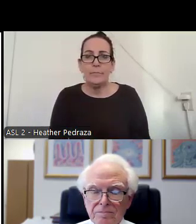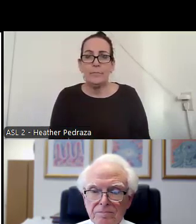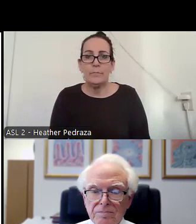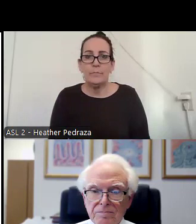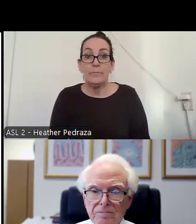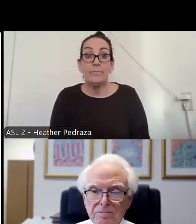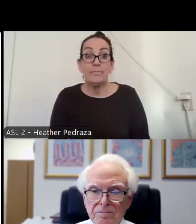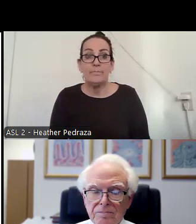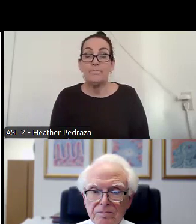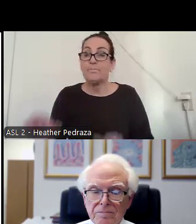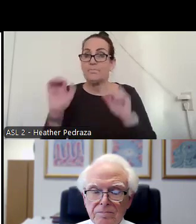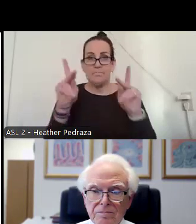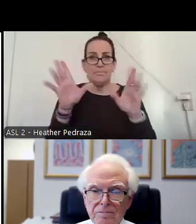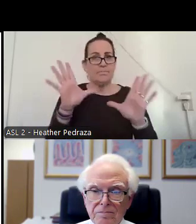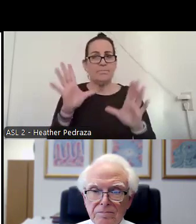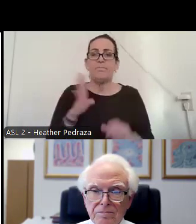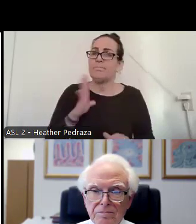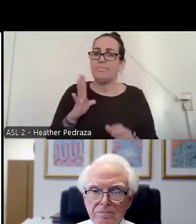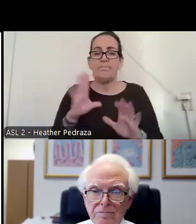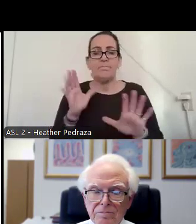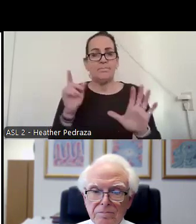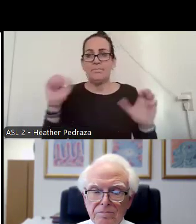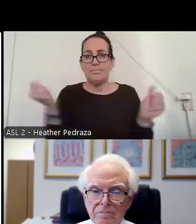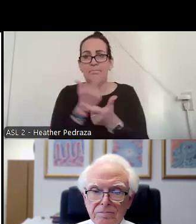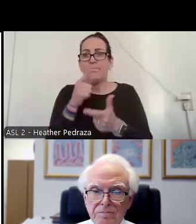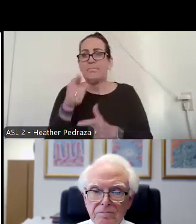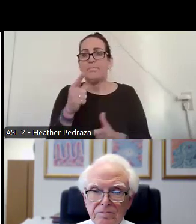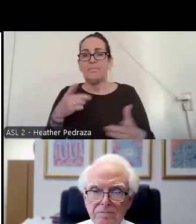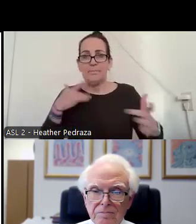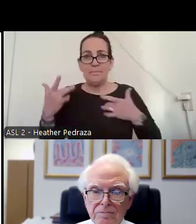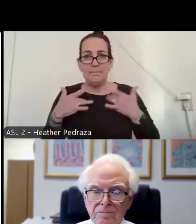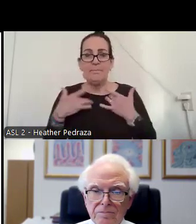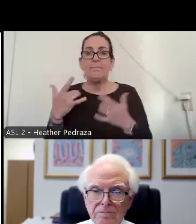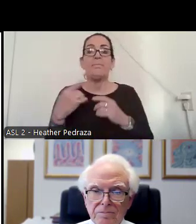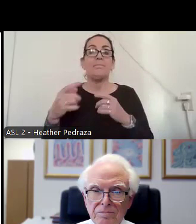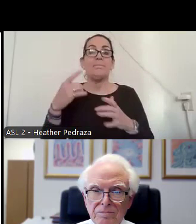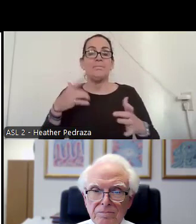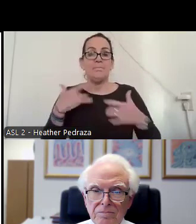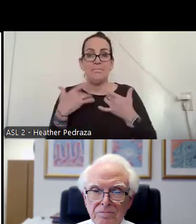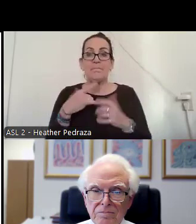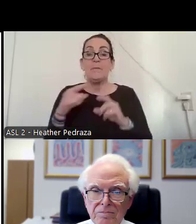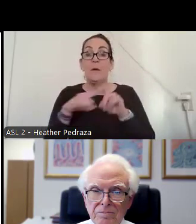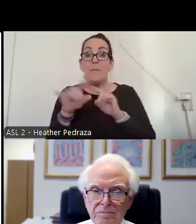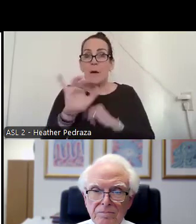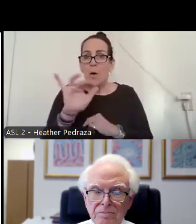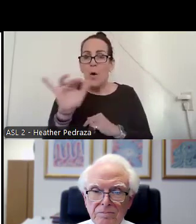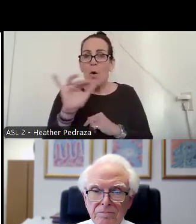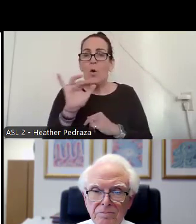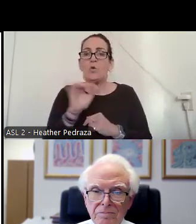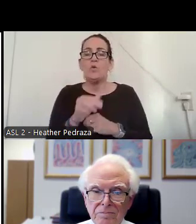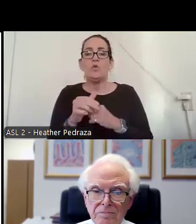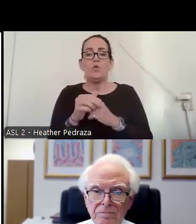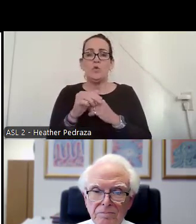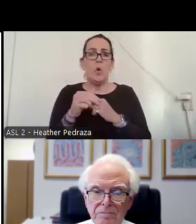Okay. I mean, all of this is so encouraging and exciting, but it also reinforces for me that the